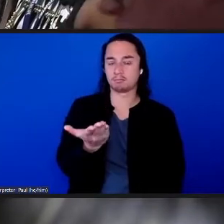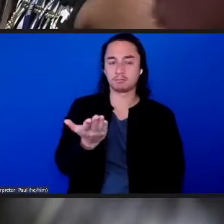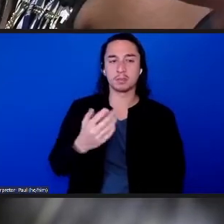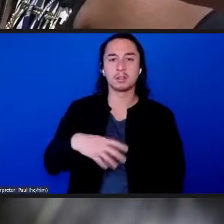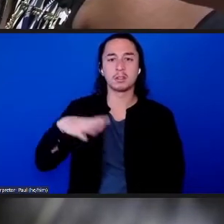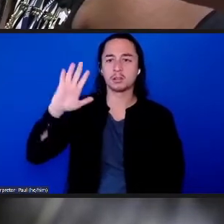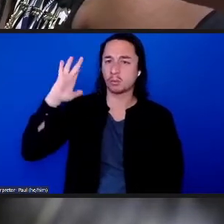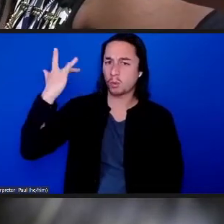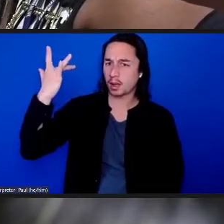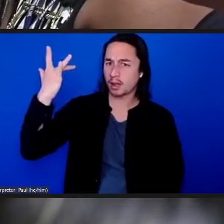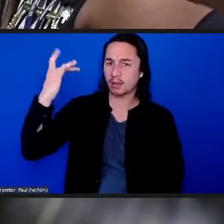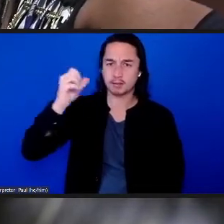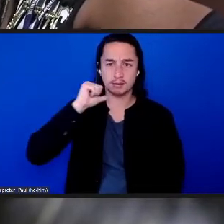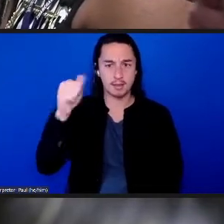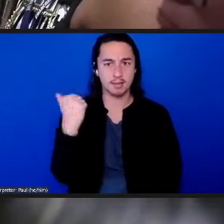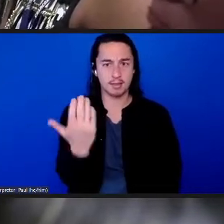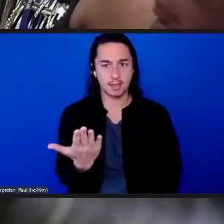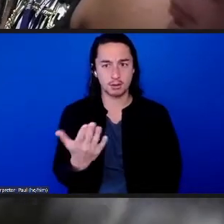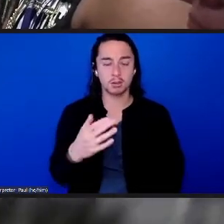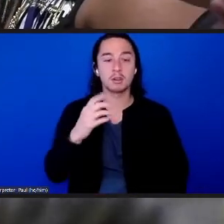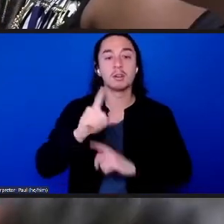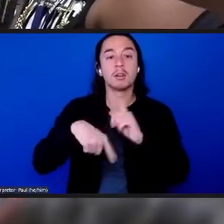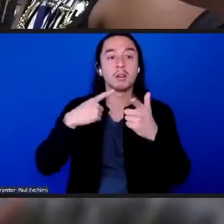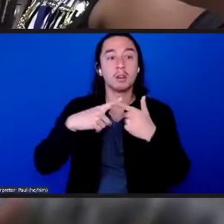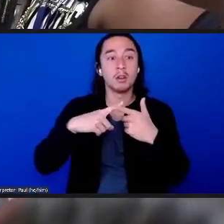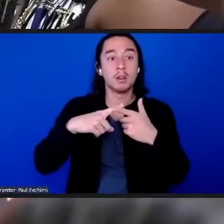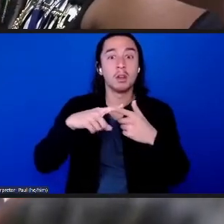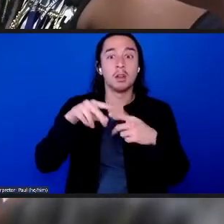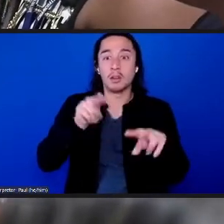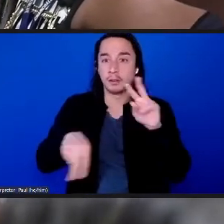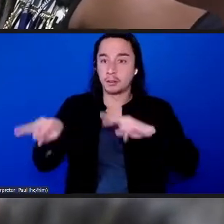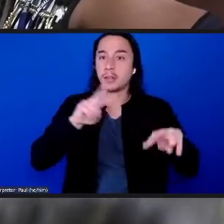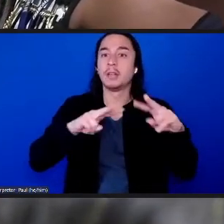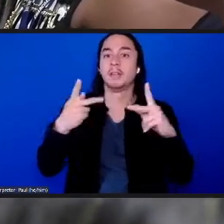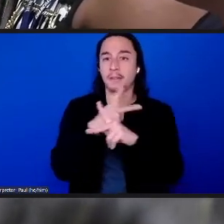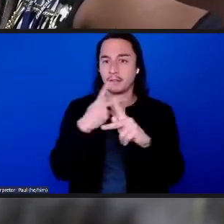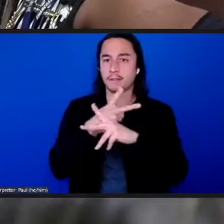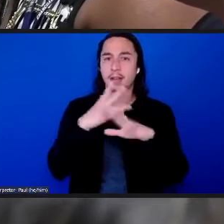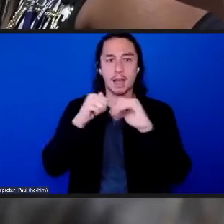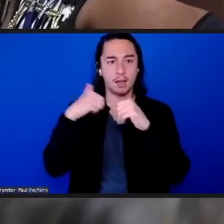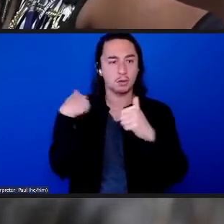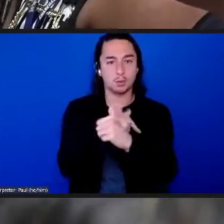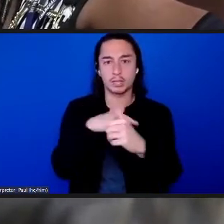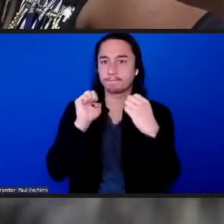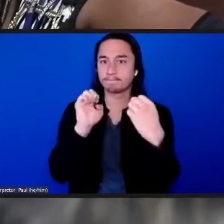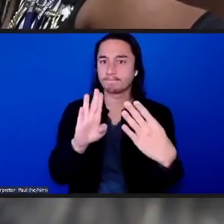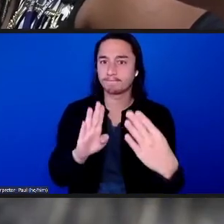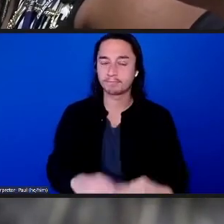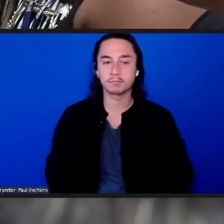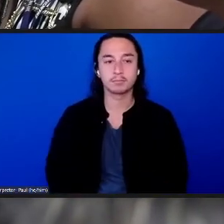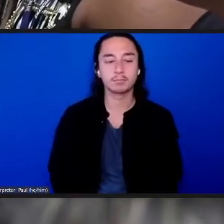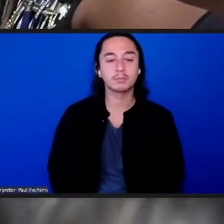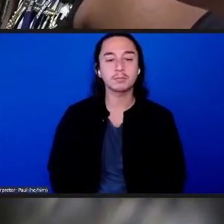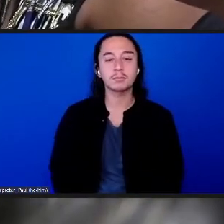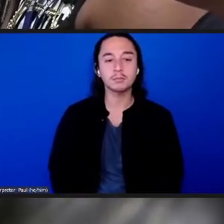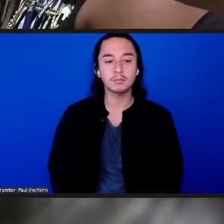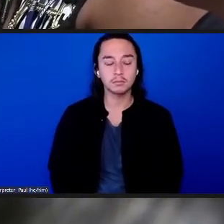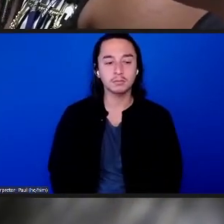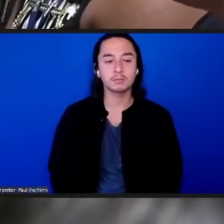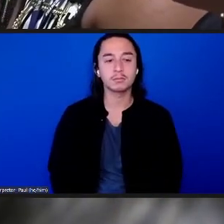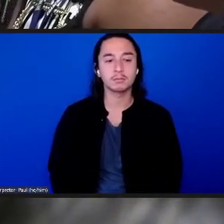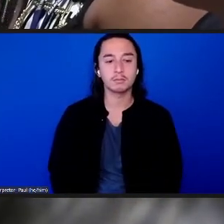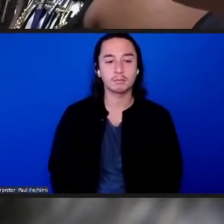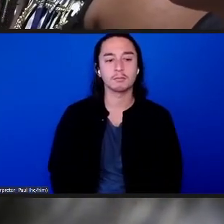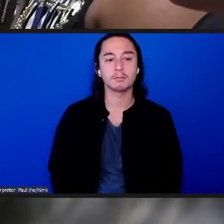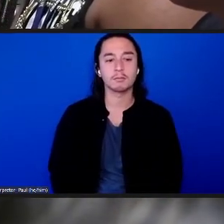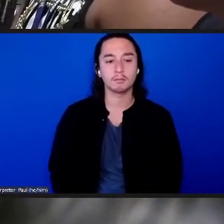why, and then figuring out how to tackle that. So a